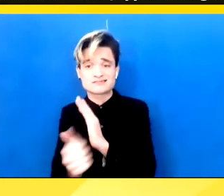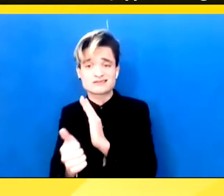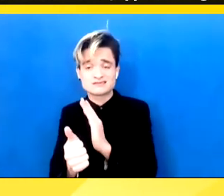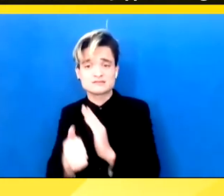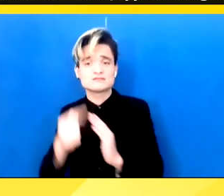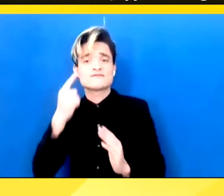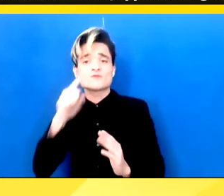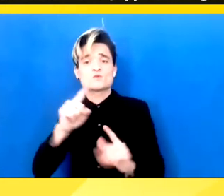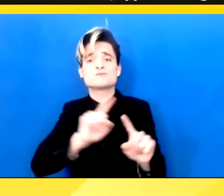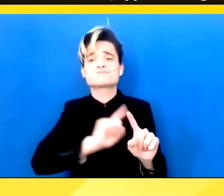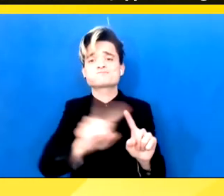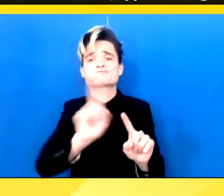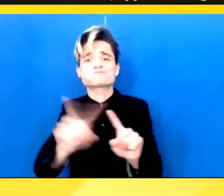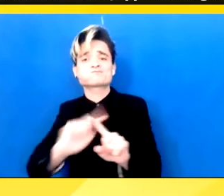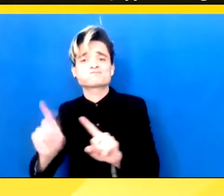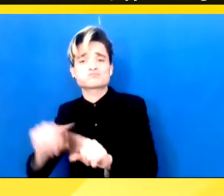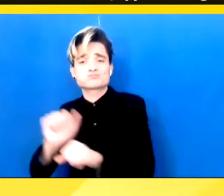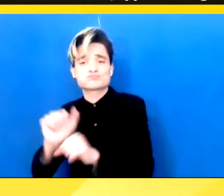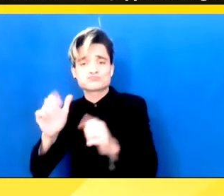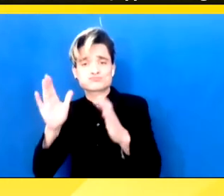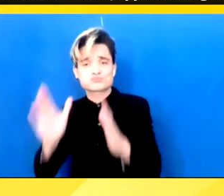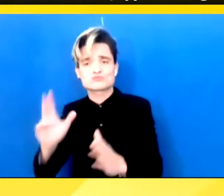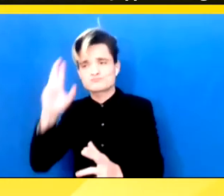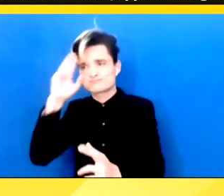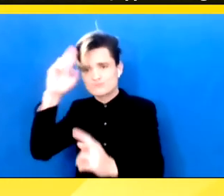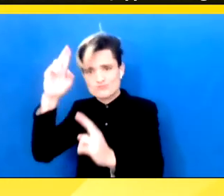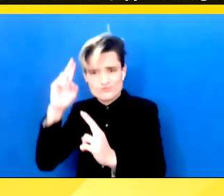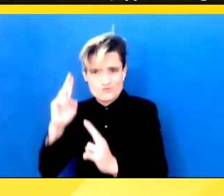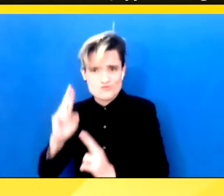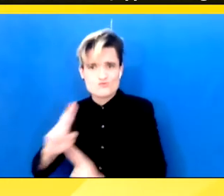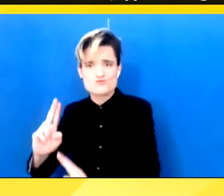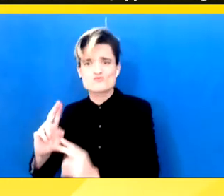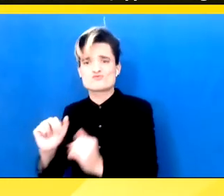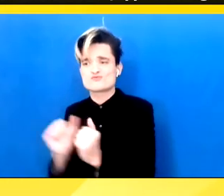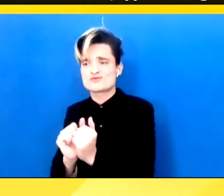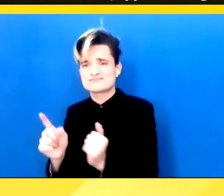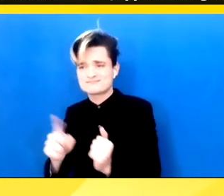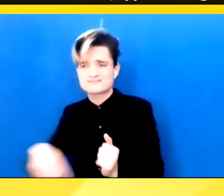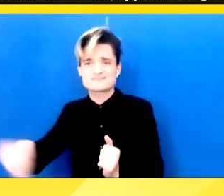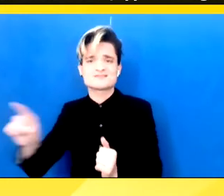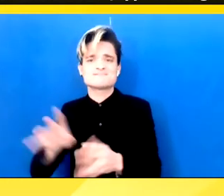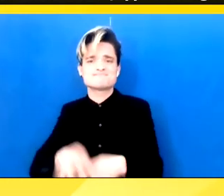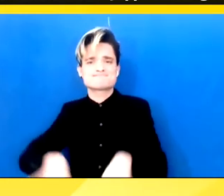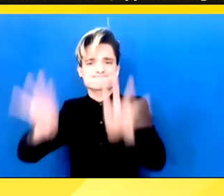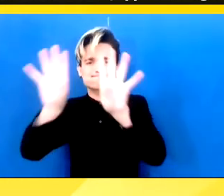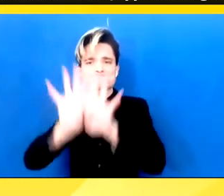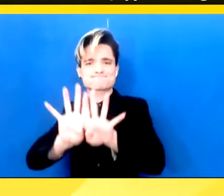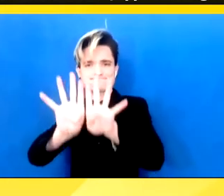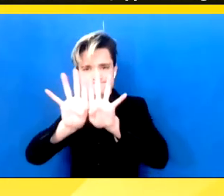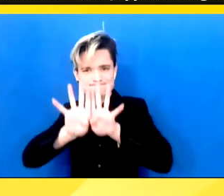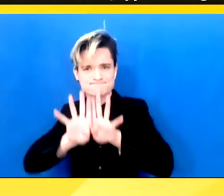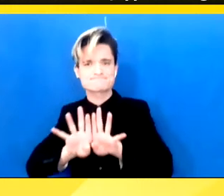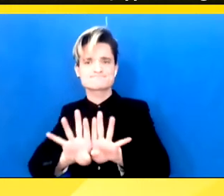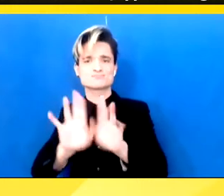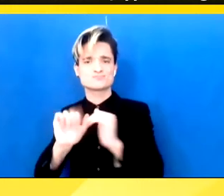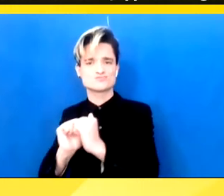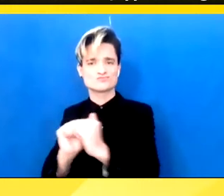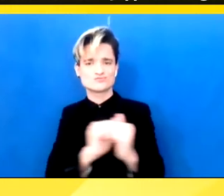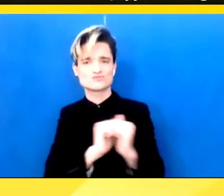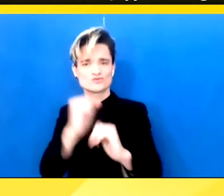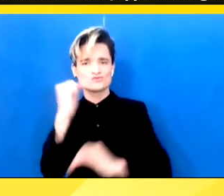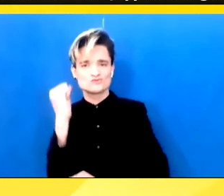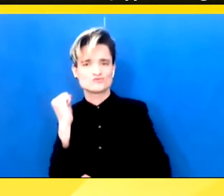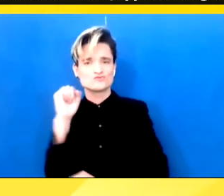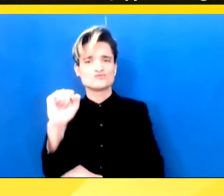stand with you, Liz, and we are honored to stand, and I'm honored to stand with all of my compatriots here and colleagues